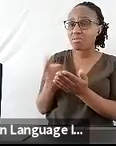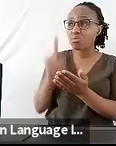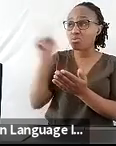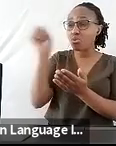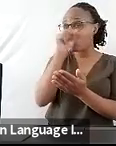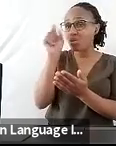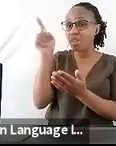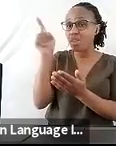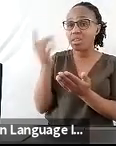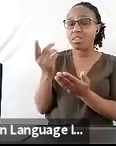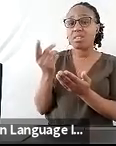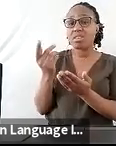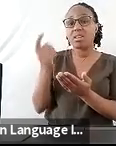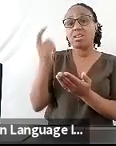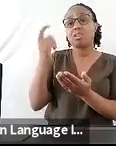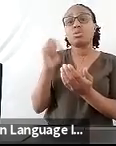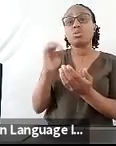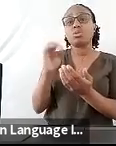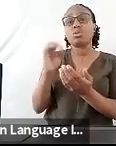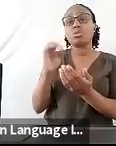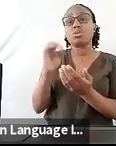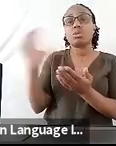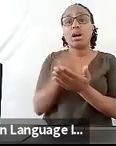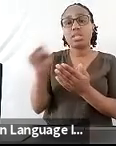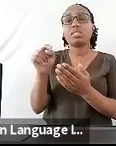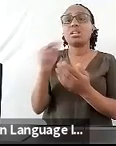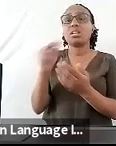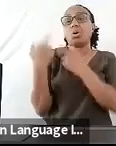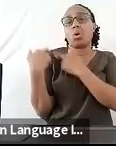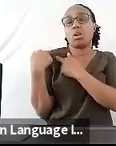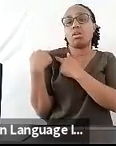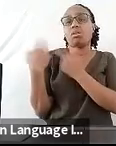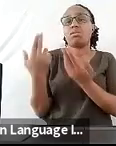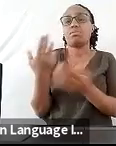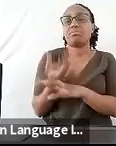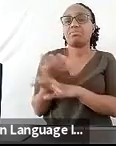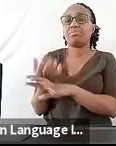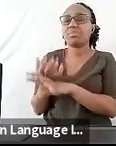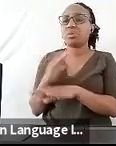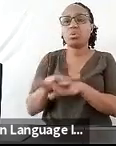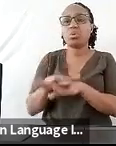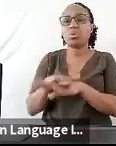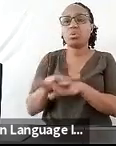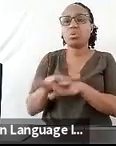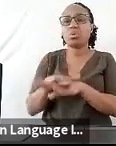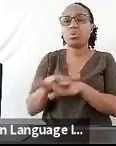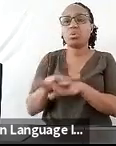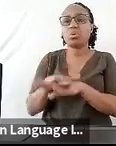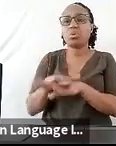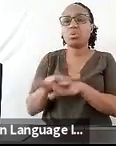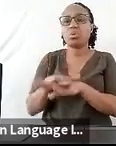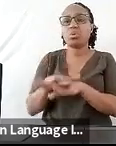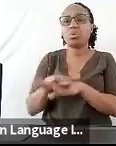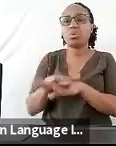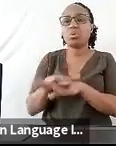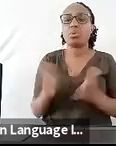because they're going to be a little bit more harder on each other. And so anyway, the you're sitting